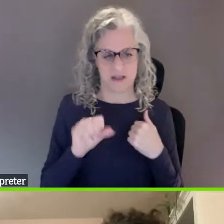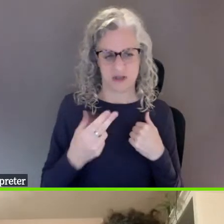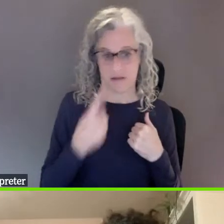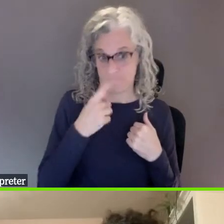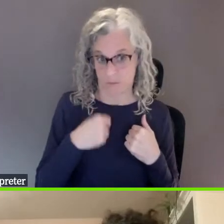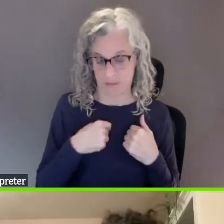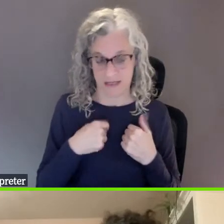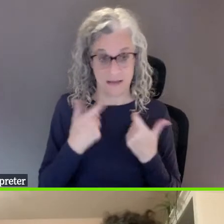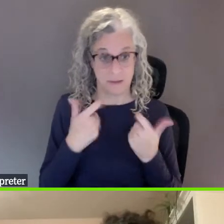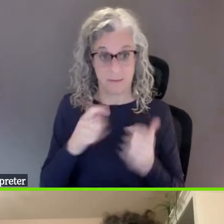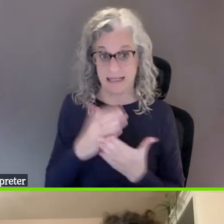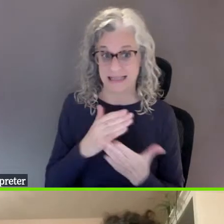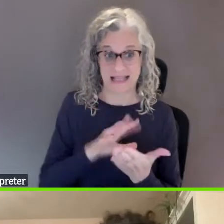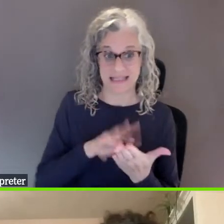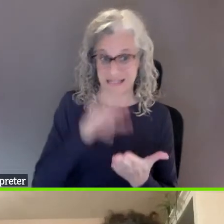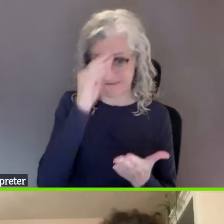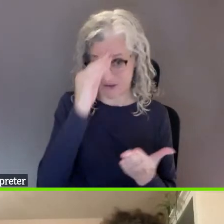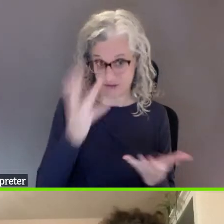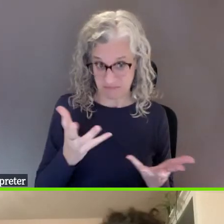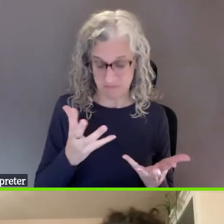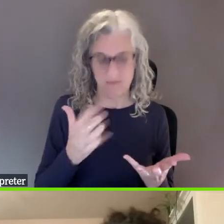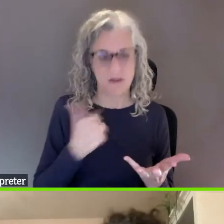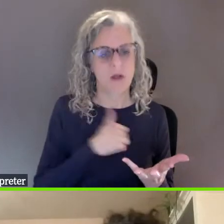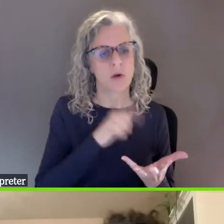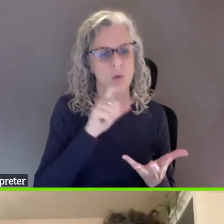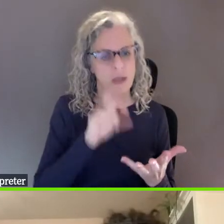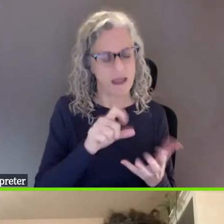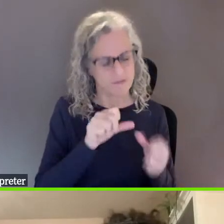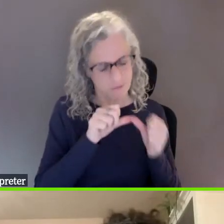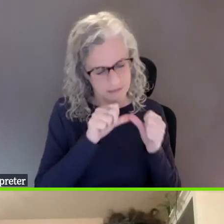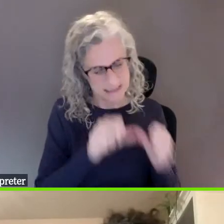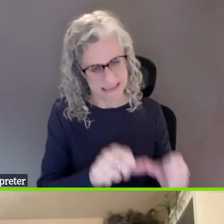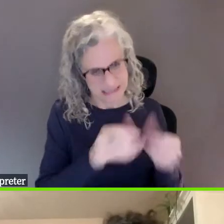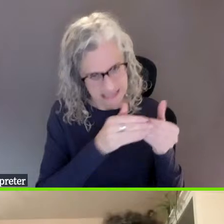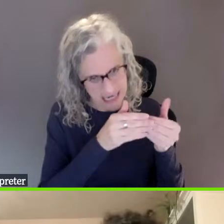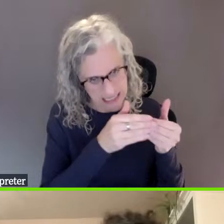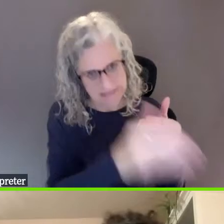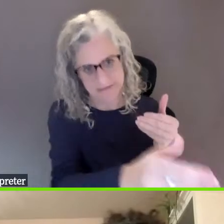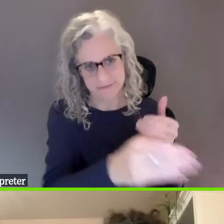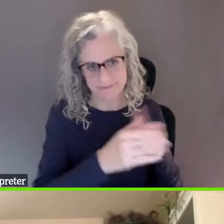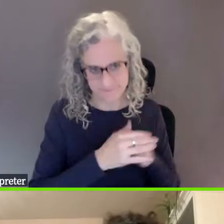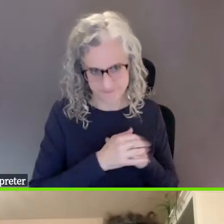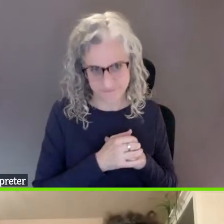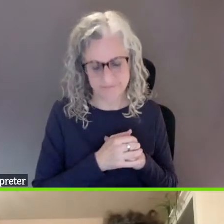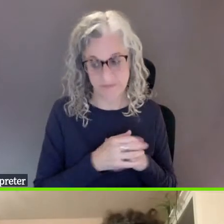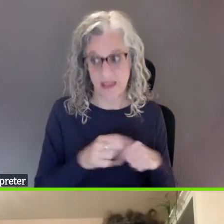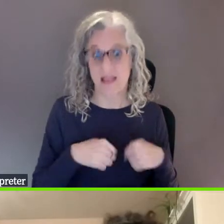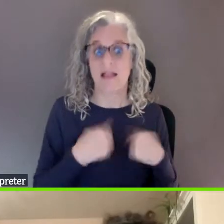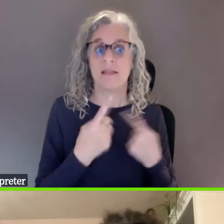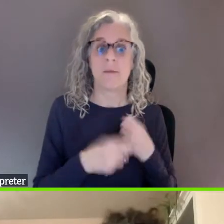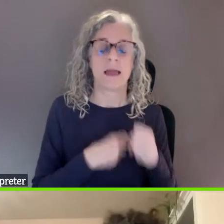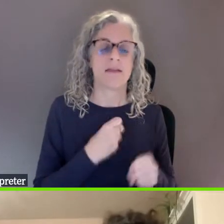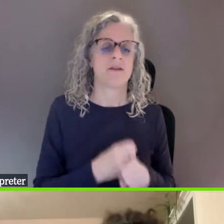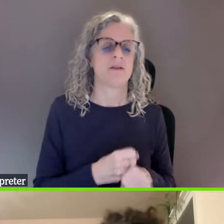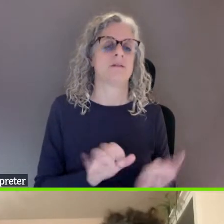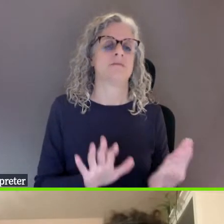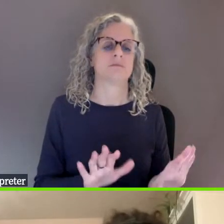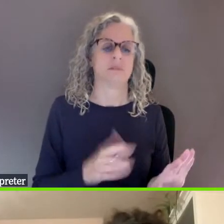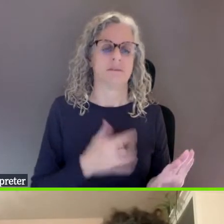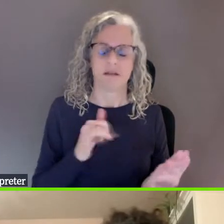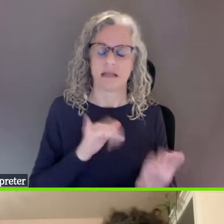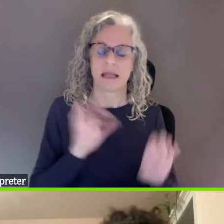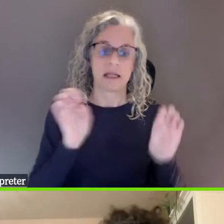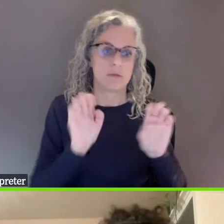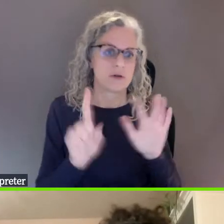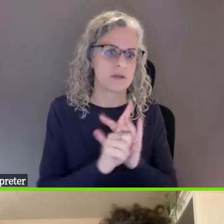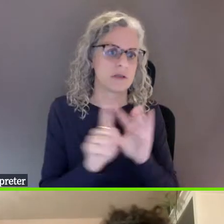that I've learned is that we need to be sustained. I know that the past year has just felt like emergency after emergency,